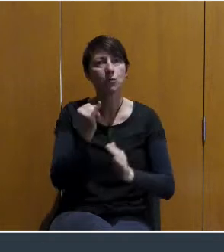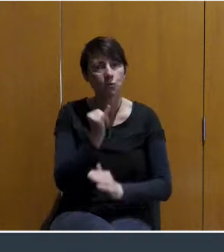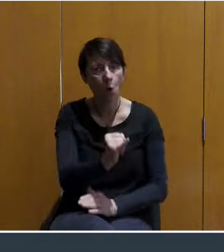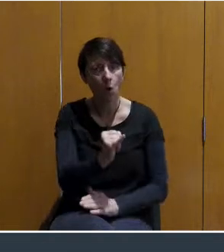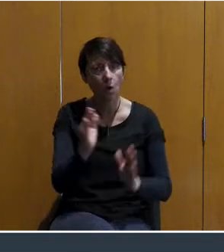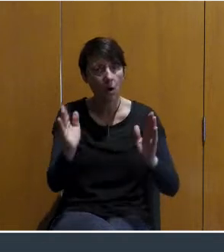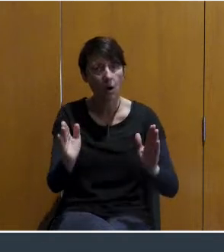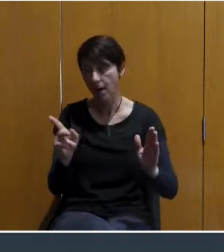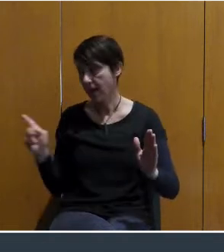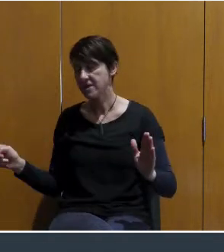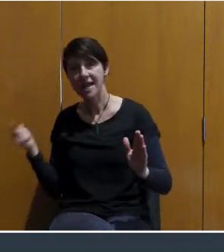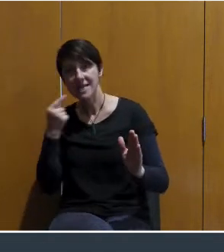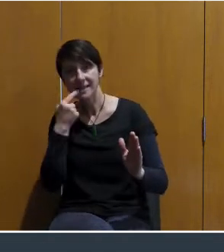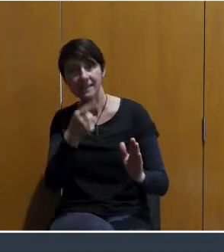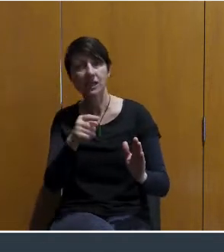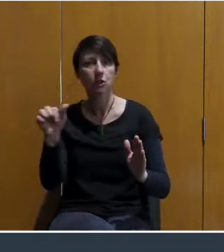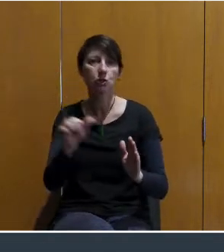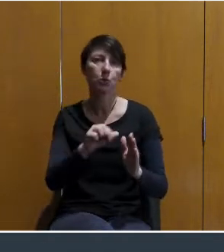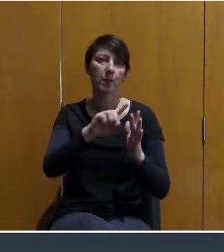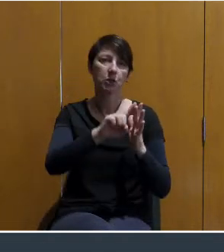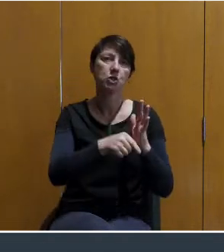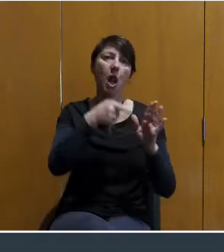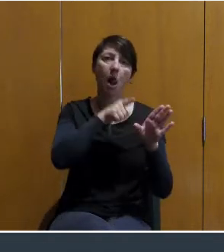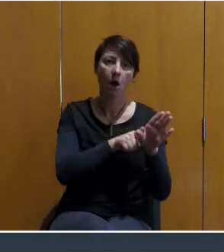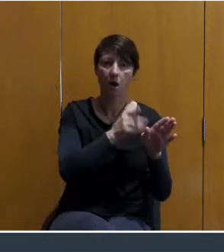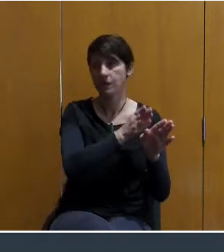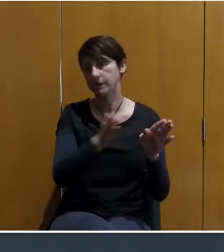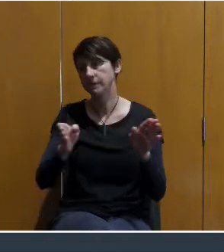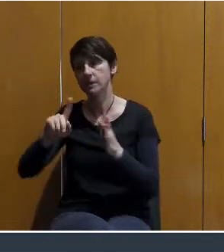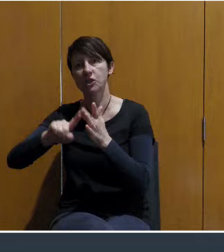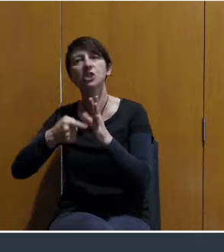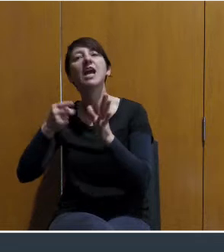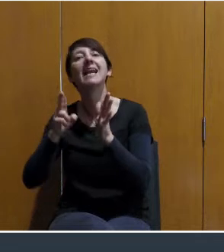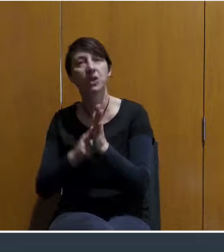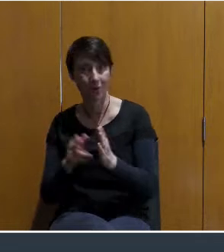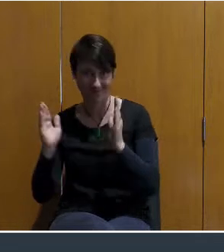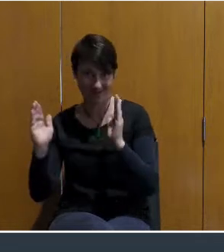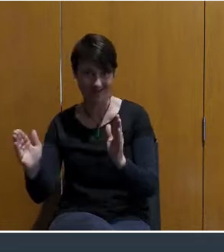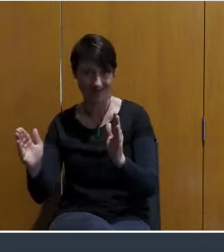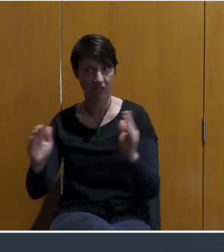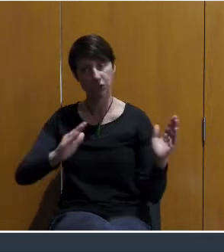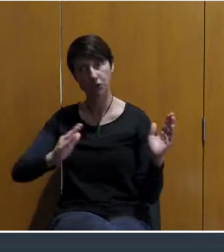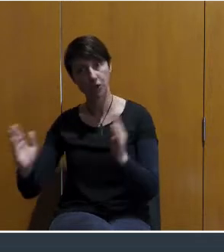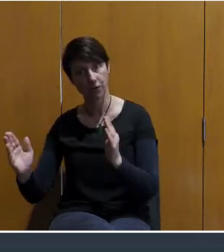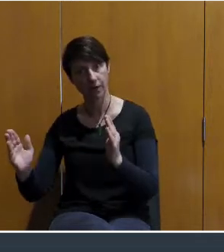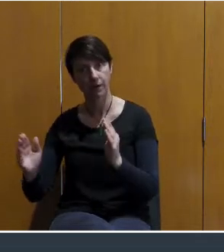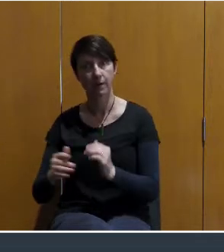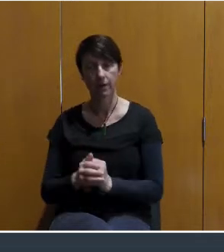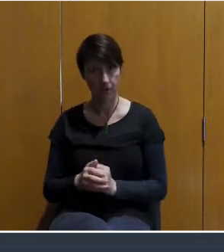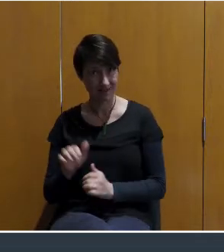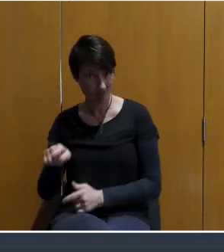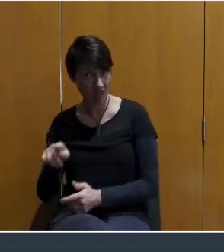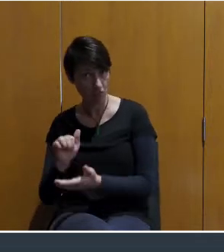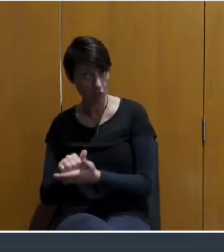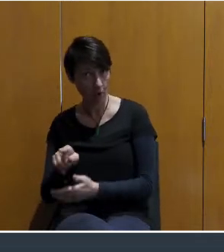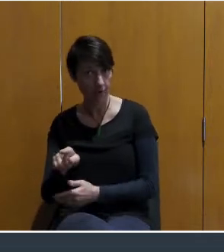advised that it should be July to January. Is that correct? What is the correct? Because I'm guessing that you're a